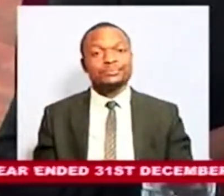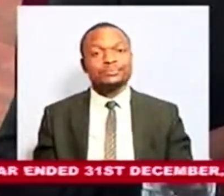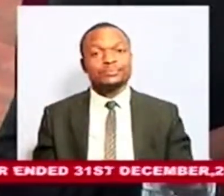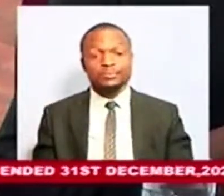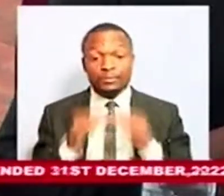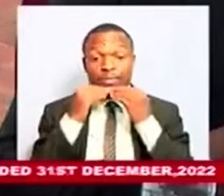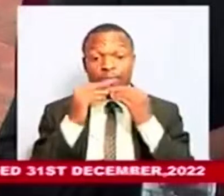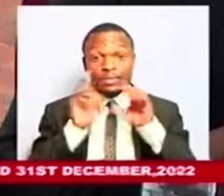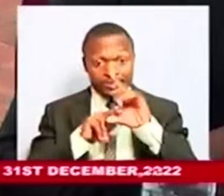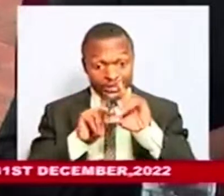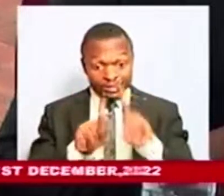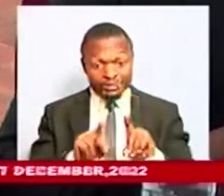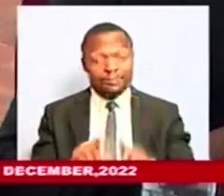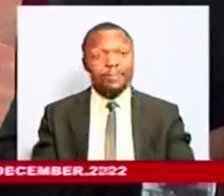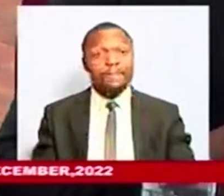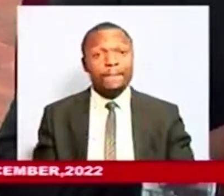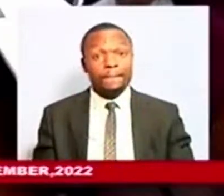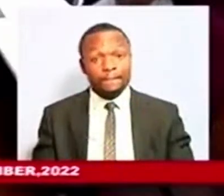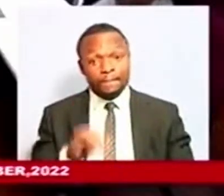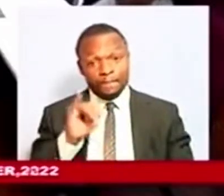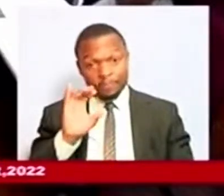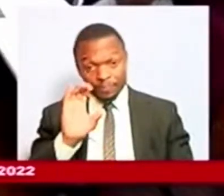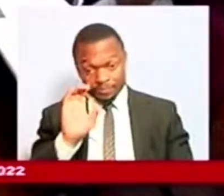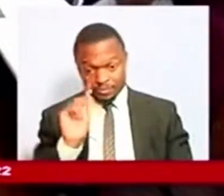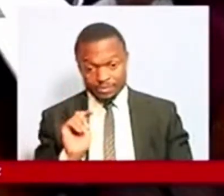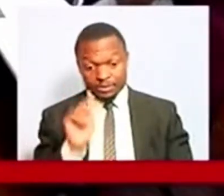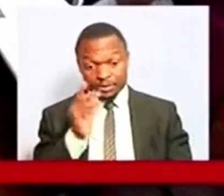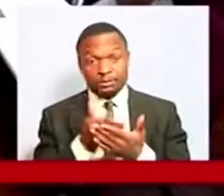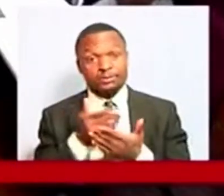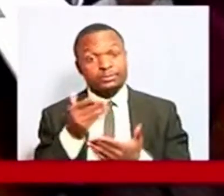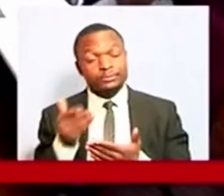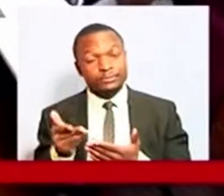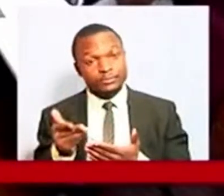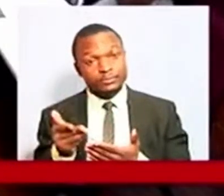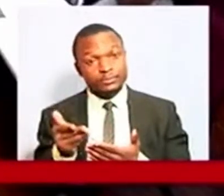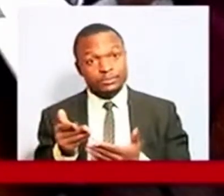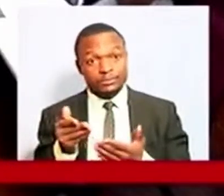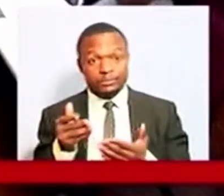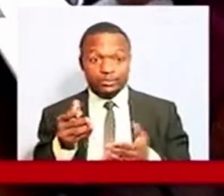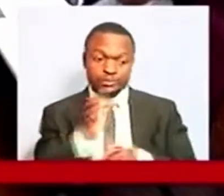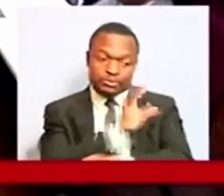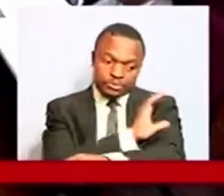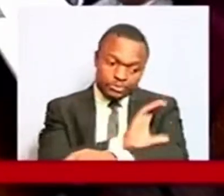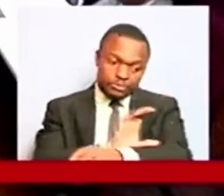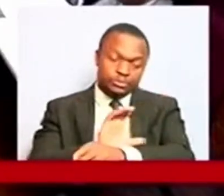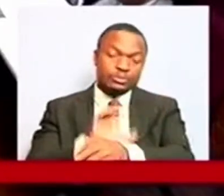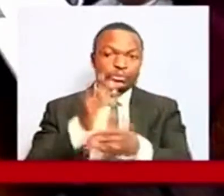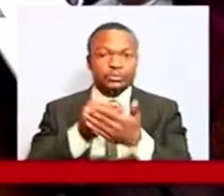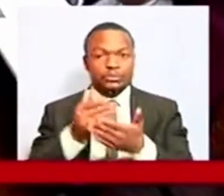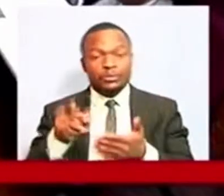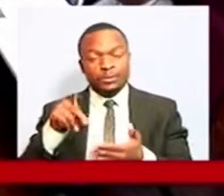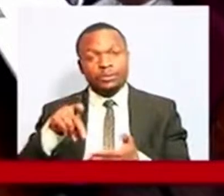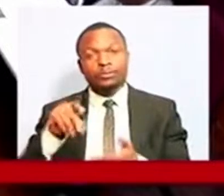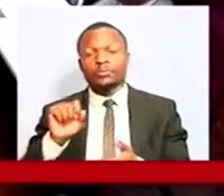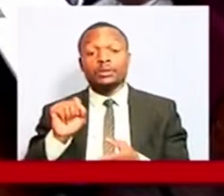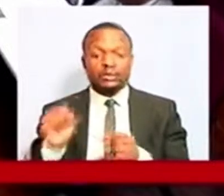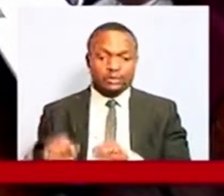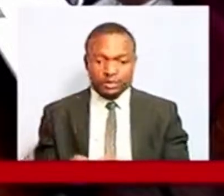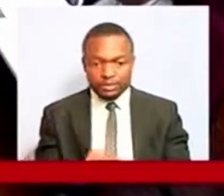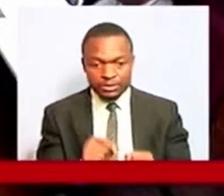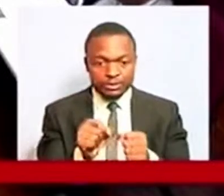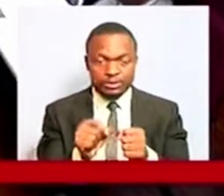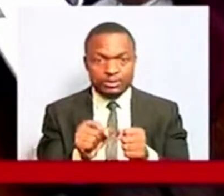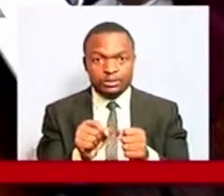Thank you, Chair. The ICT, we bought computers, we bought PS system, and